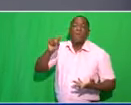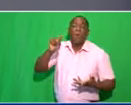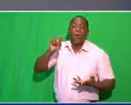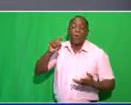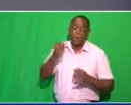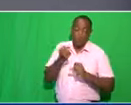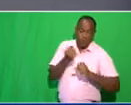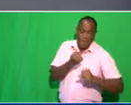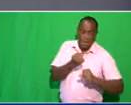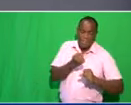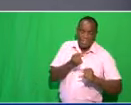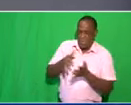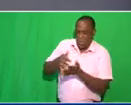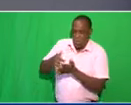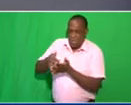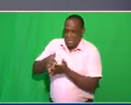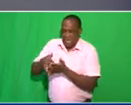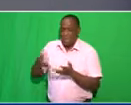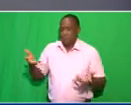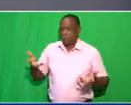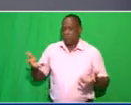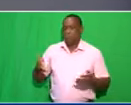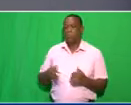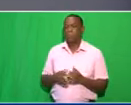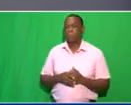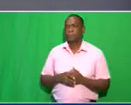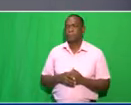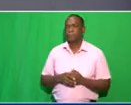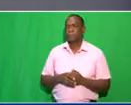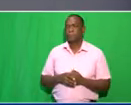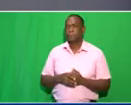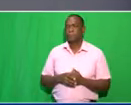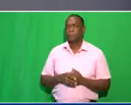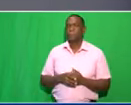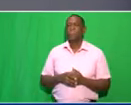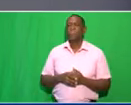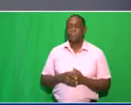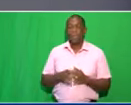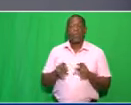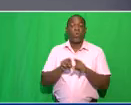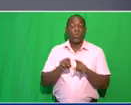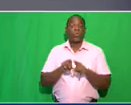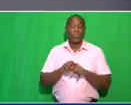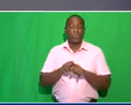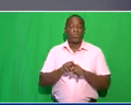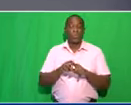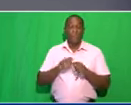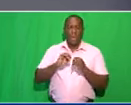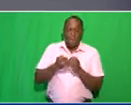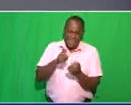the test, including the level of precision of the test scores.